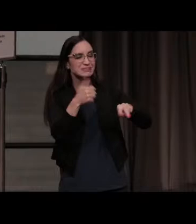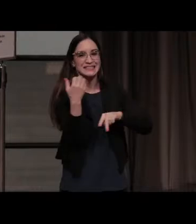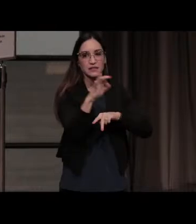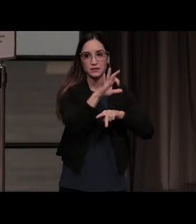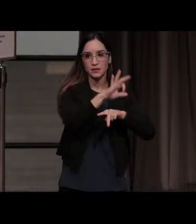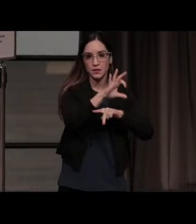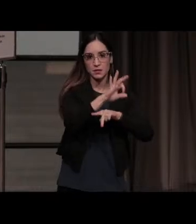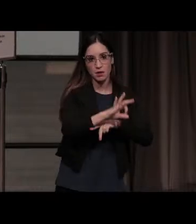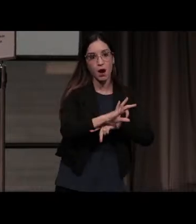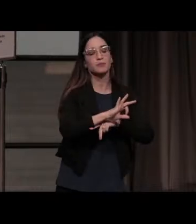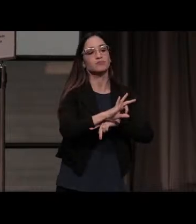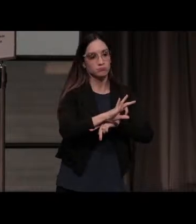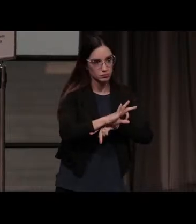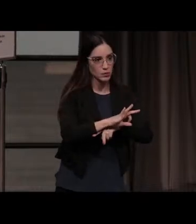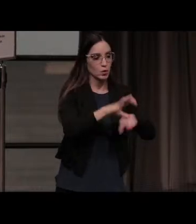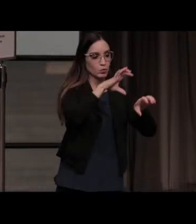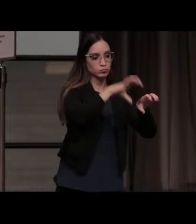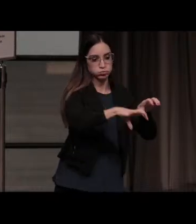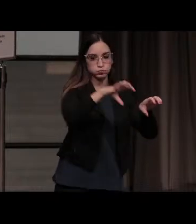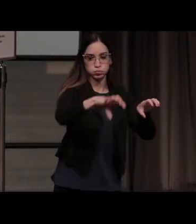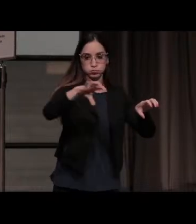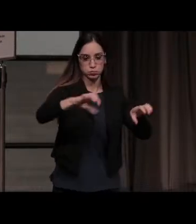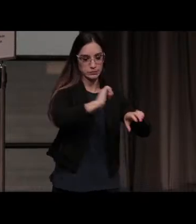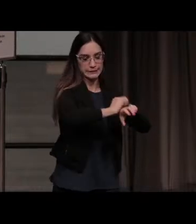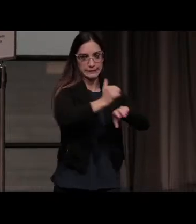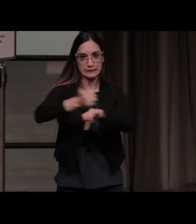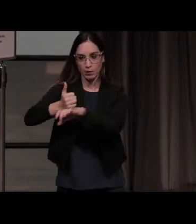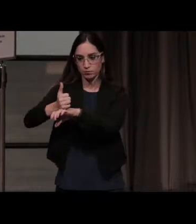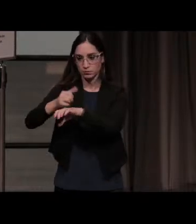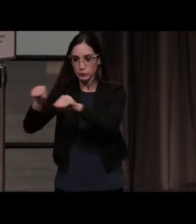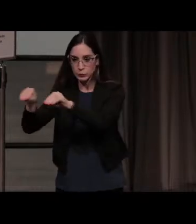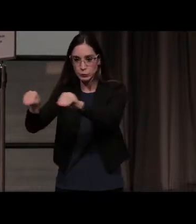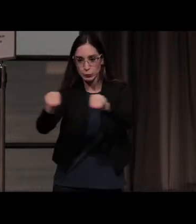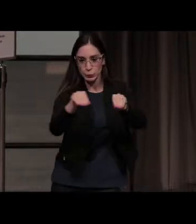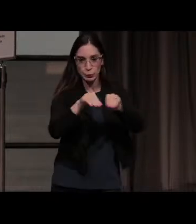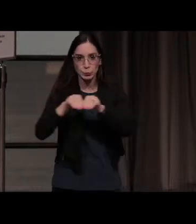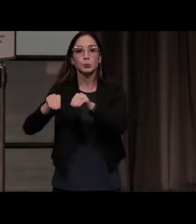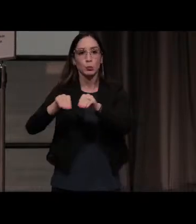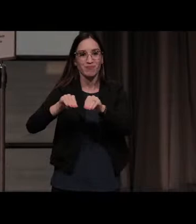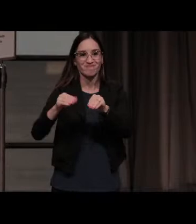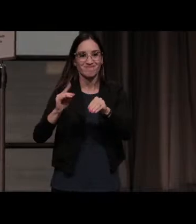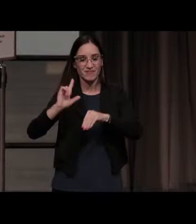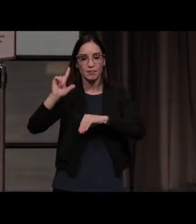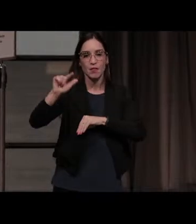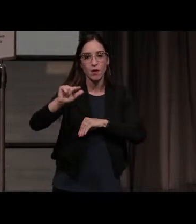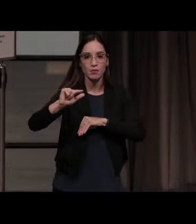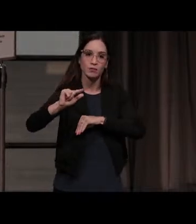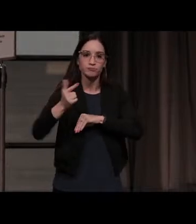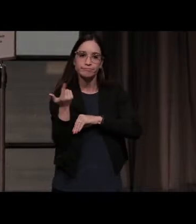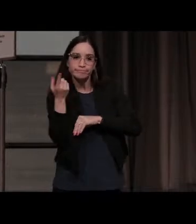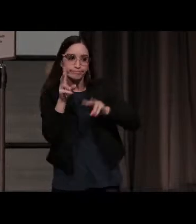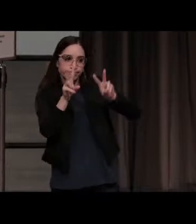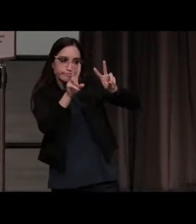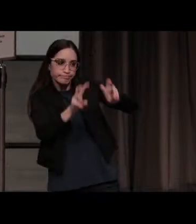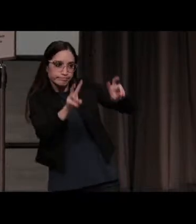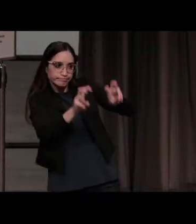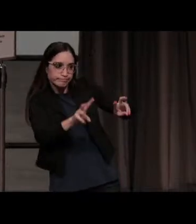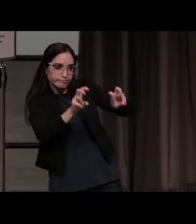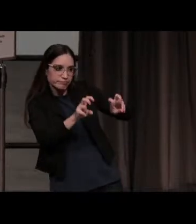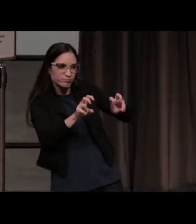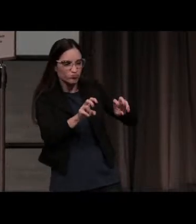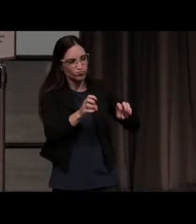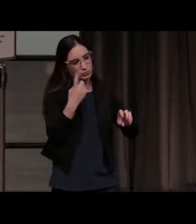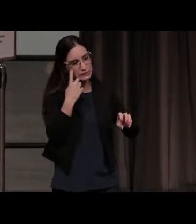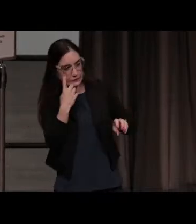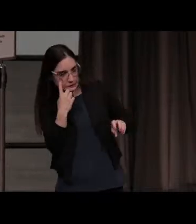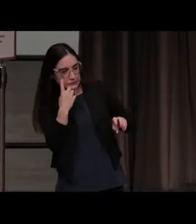commercial art gallery, and then later as a collaborative art project, a curatorial experiment, if you will. In early 2000,